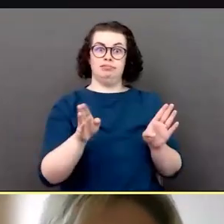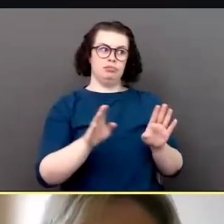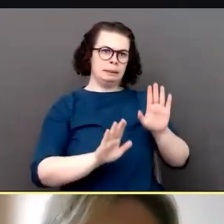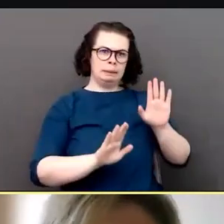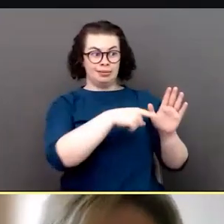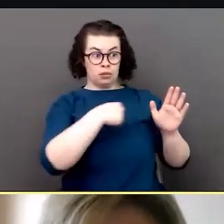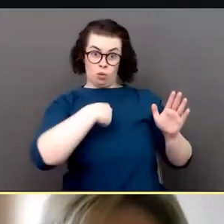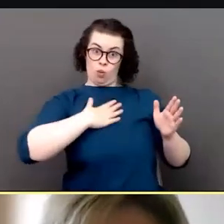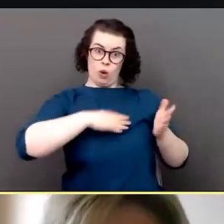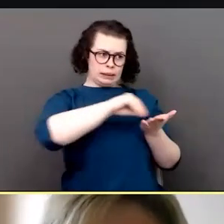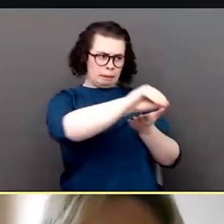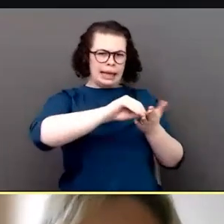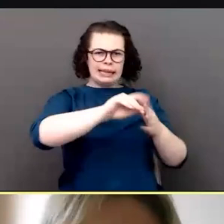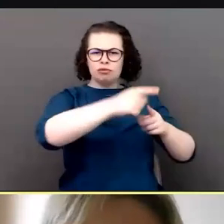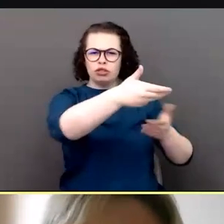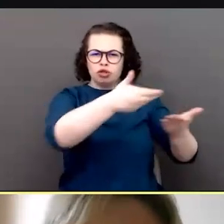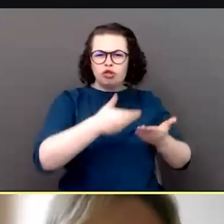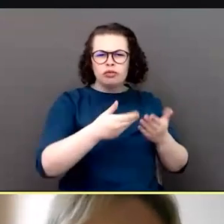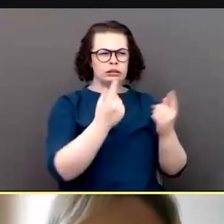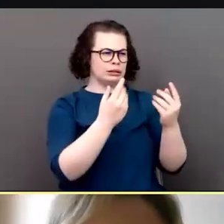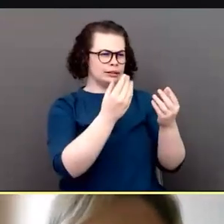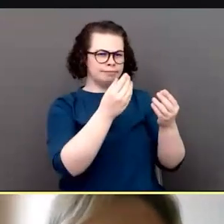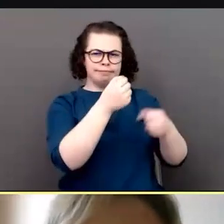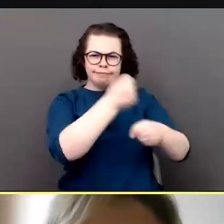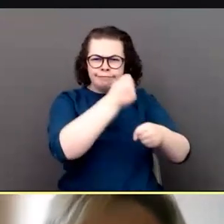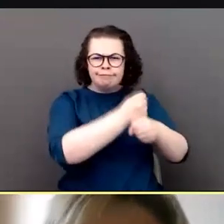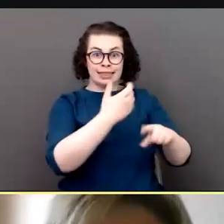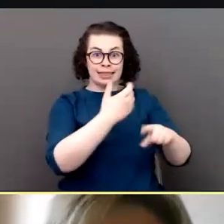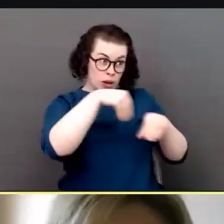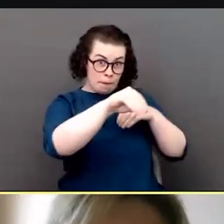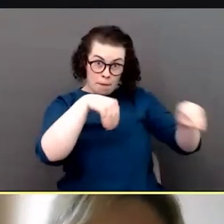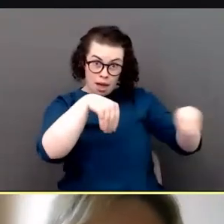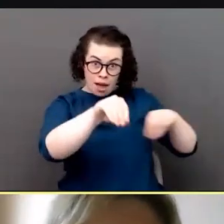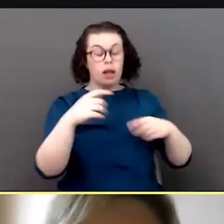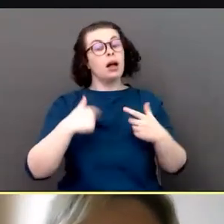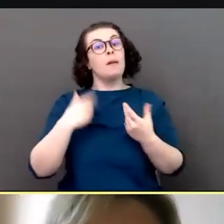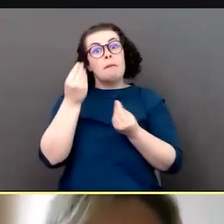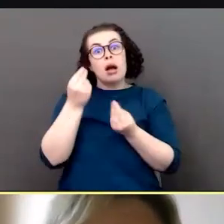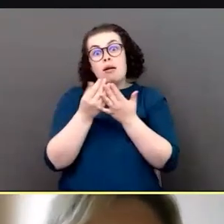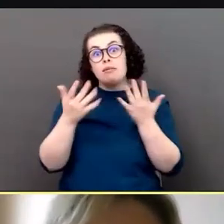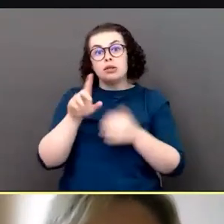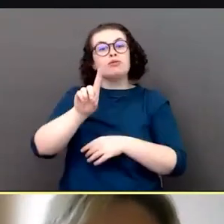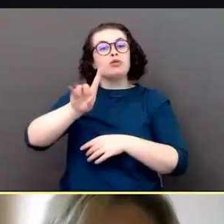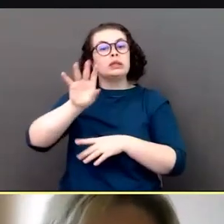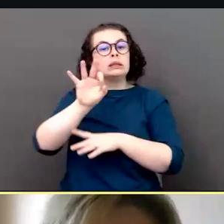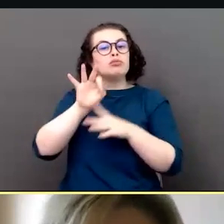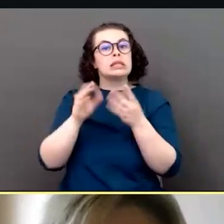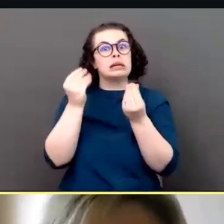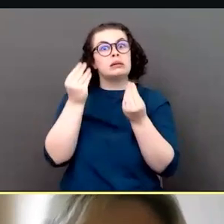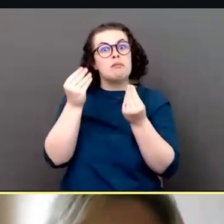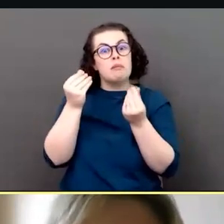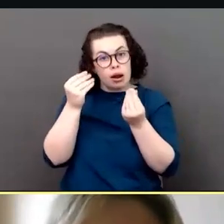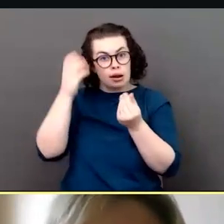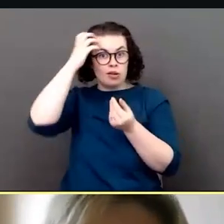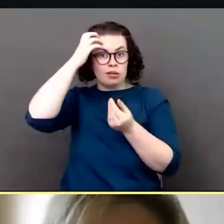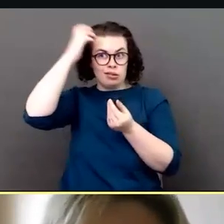by public bodies, accounts for over 14% of the EU gross domestic product. And we